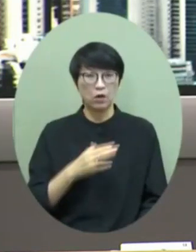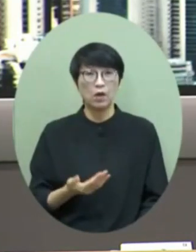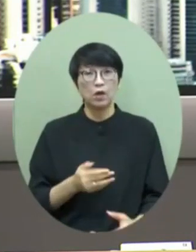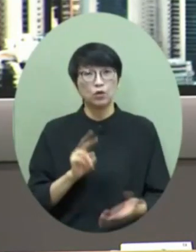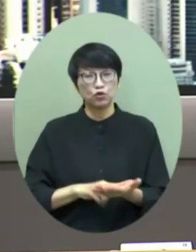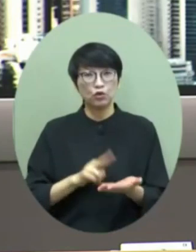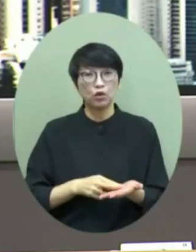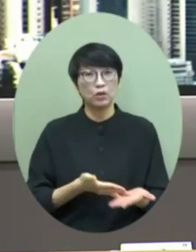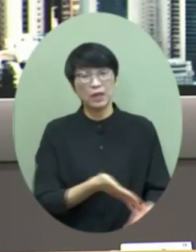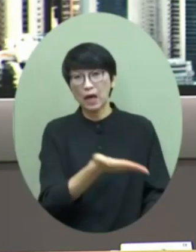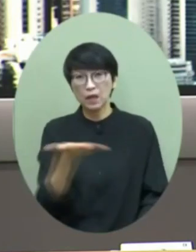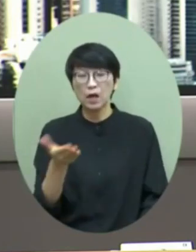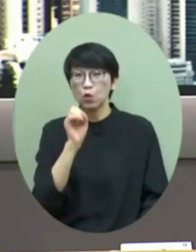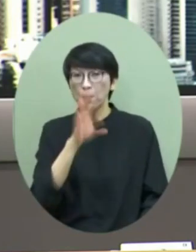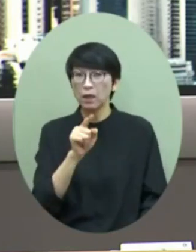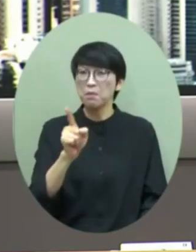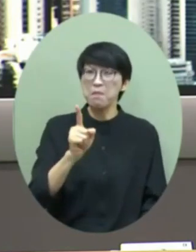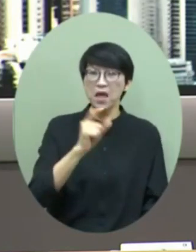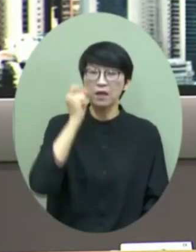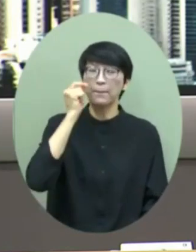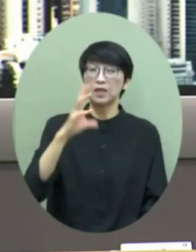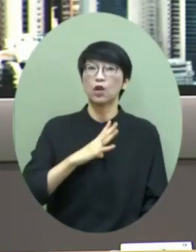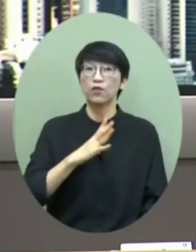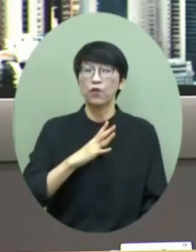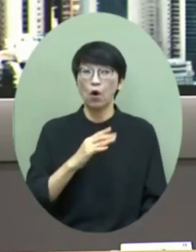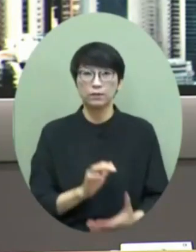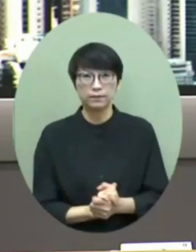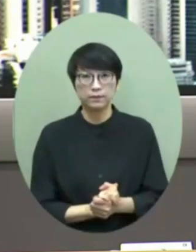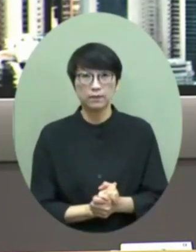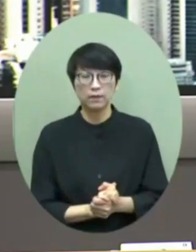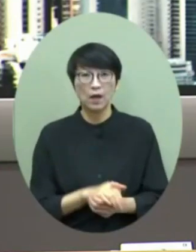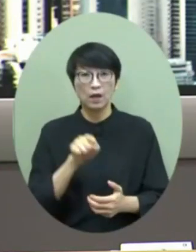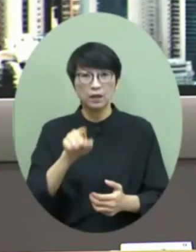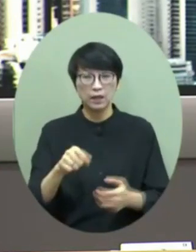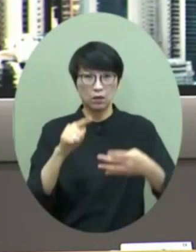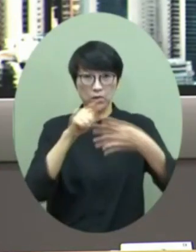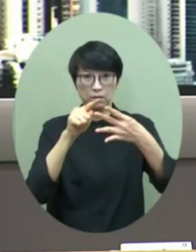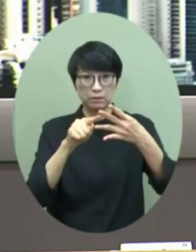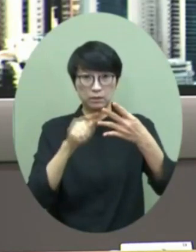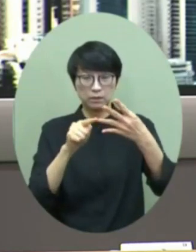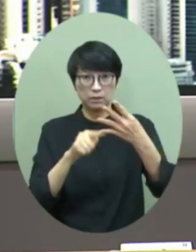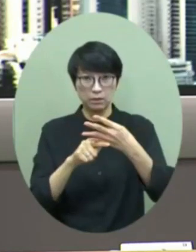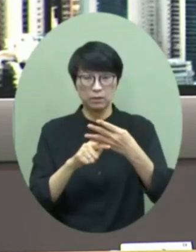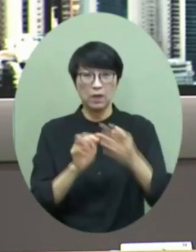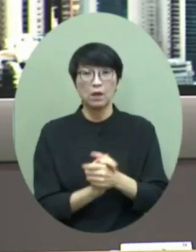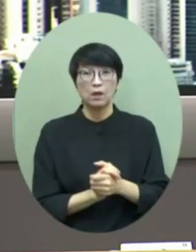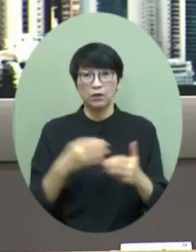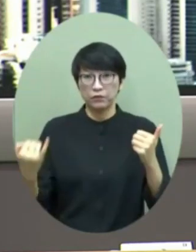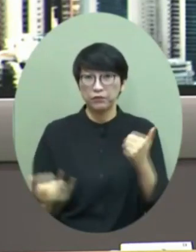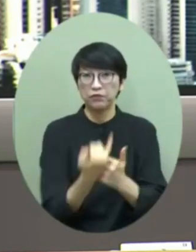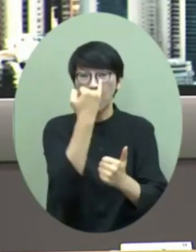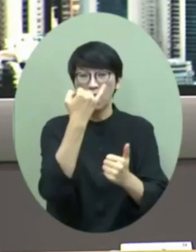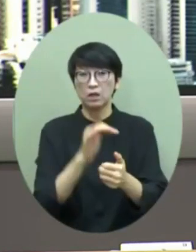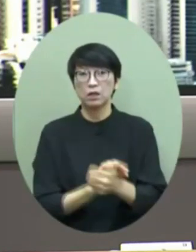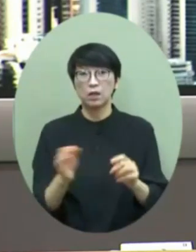are a handful of exceptional circumstances or specified circumstances. As I'm sure you'll be